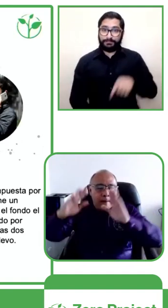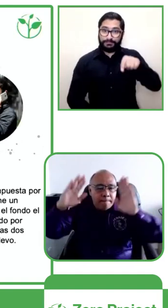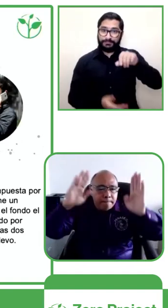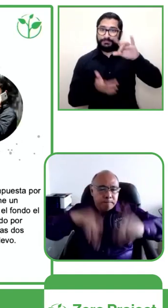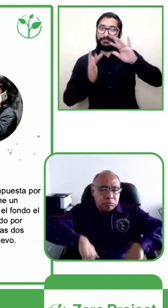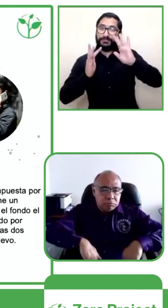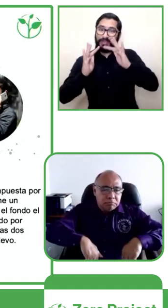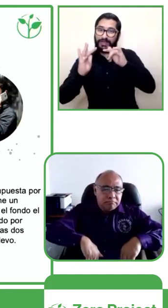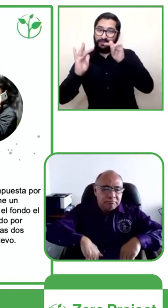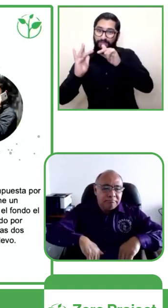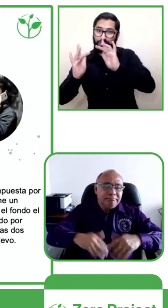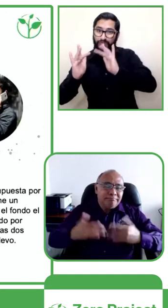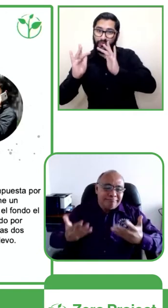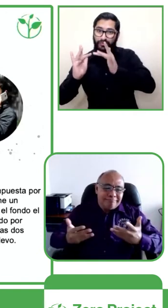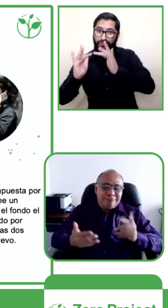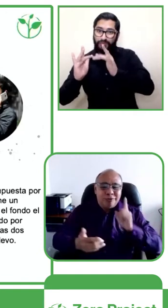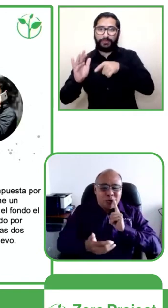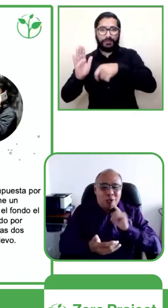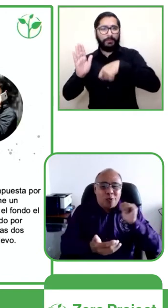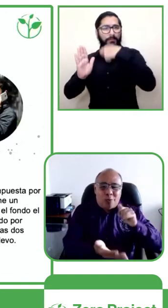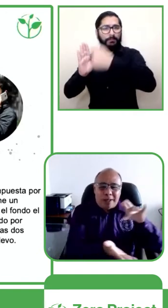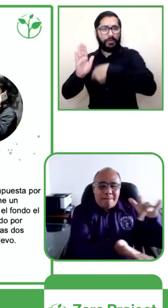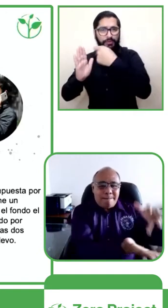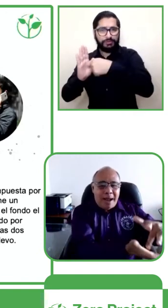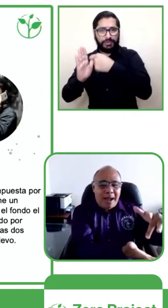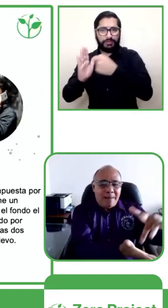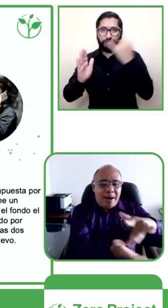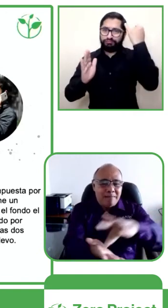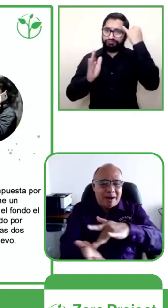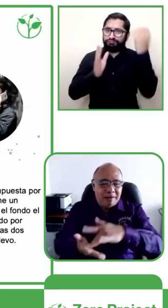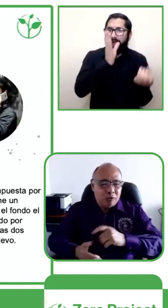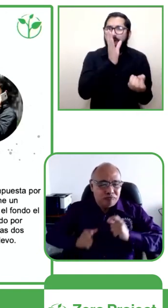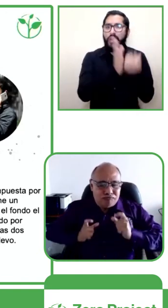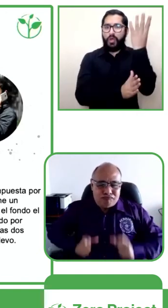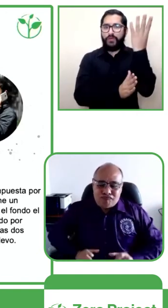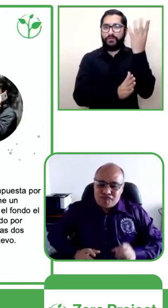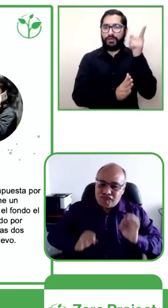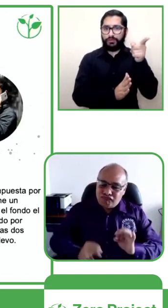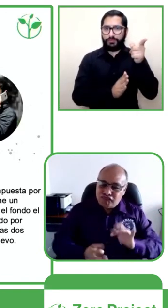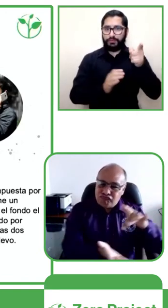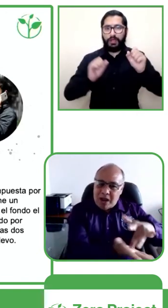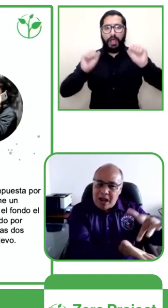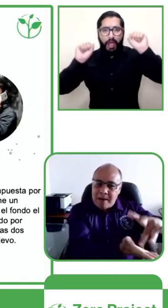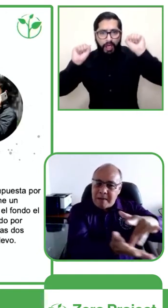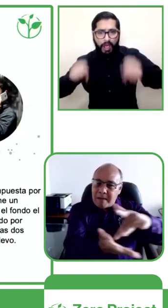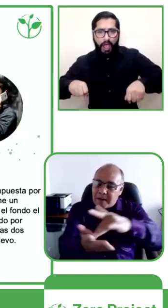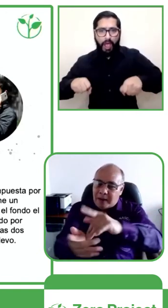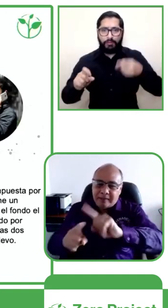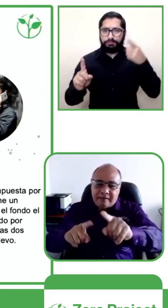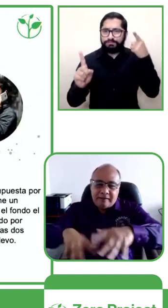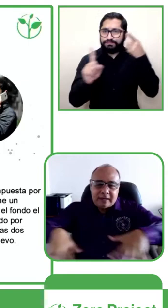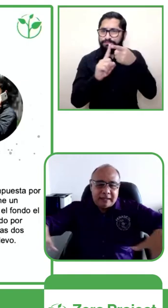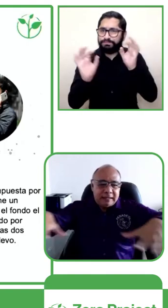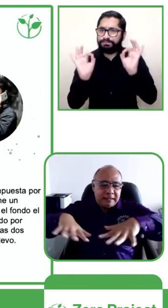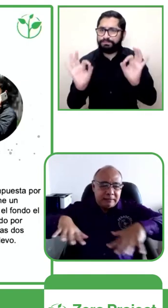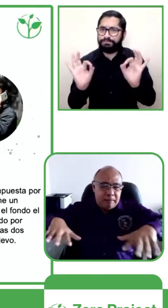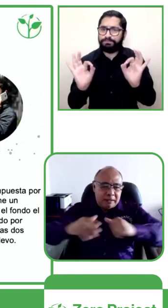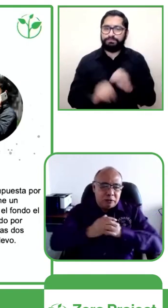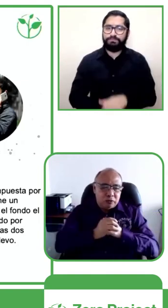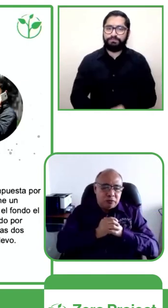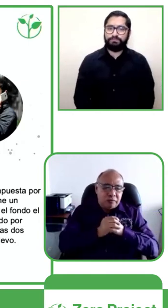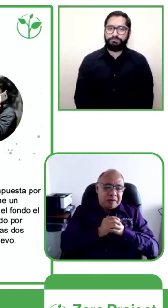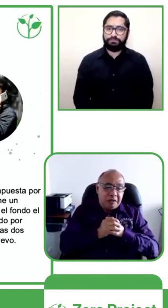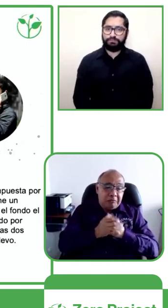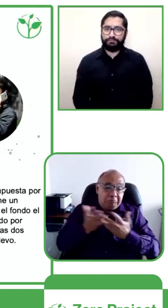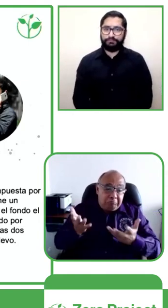Relevo is an innovative project, and it truly allows an adjustment, a reasonable